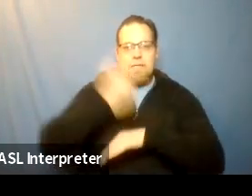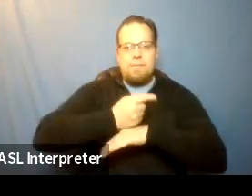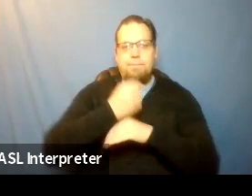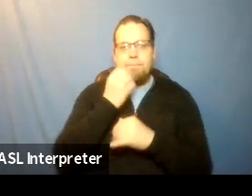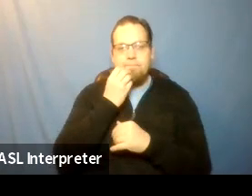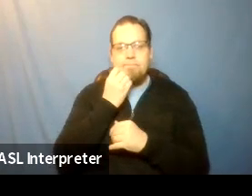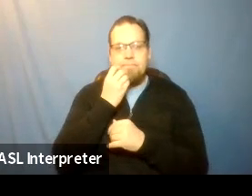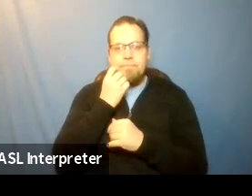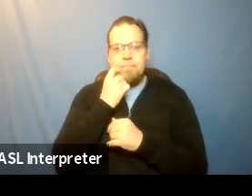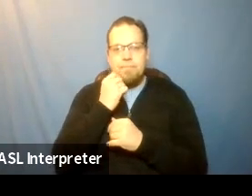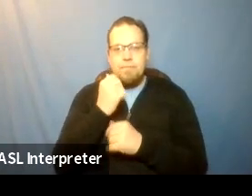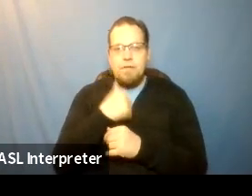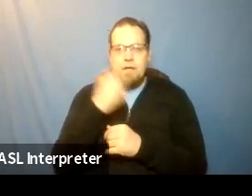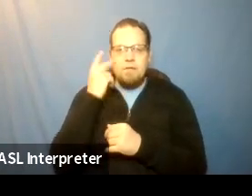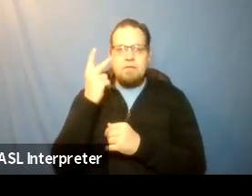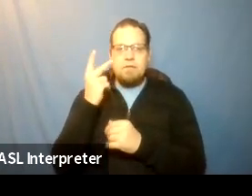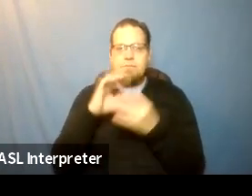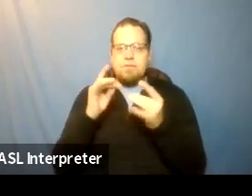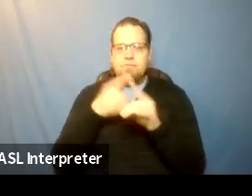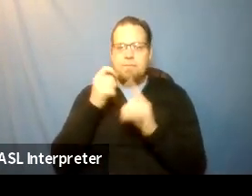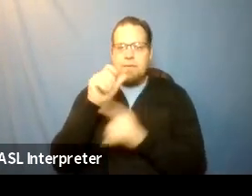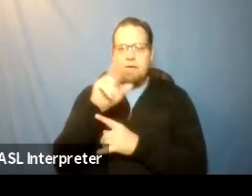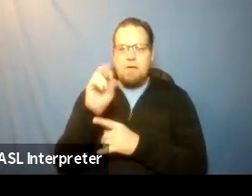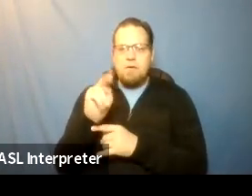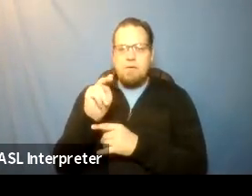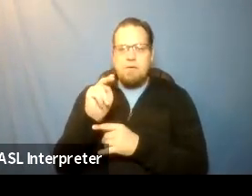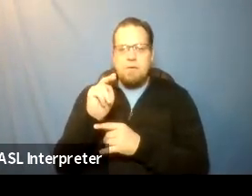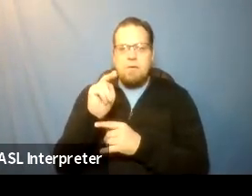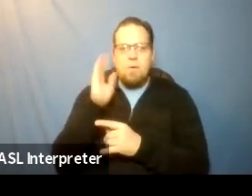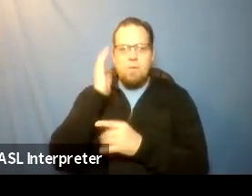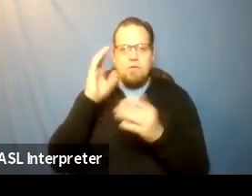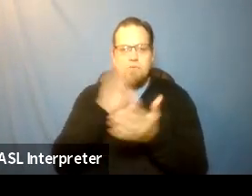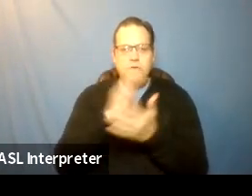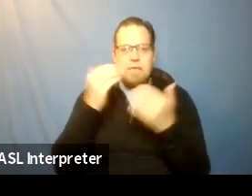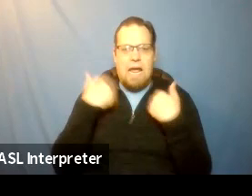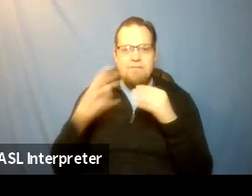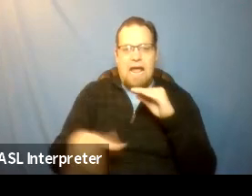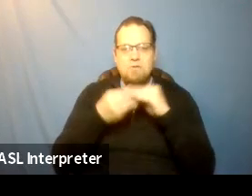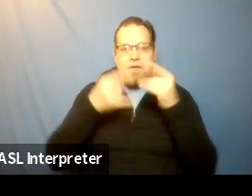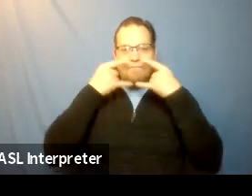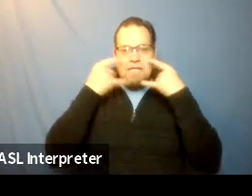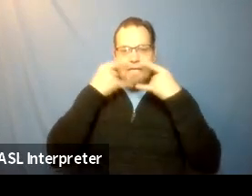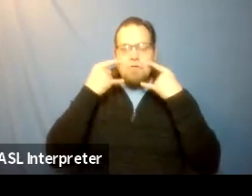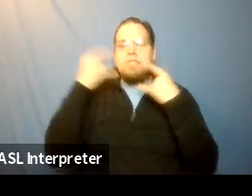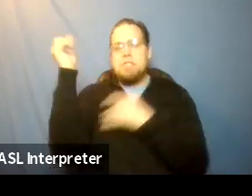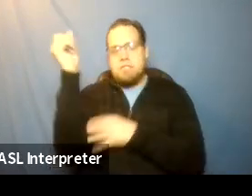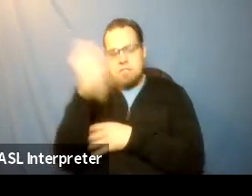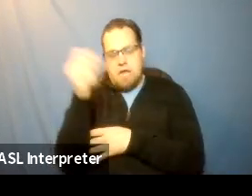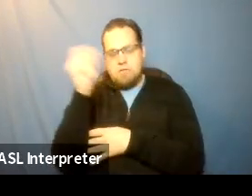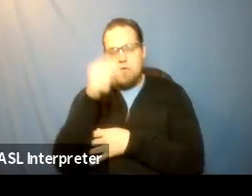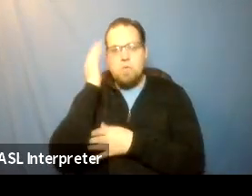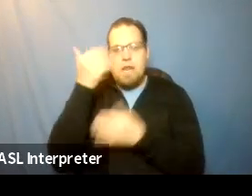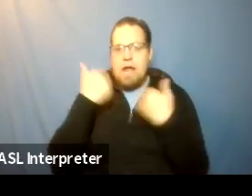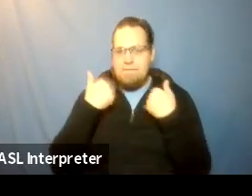I see a message from Aaron to the panelists. Will the schools have extra face coverings? Yes, we'll have